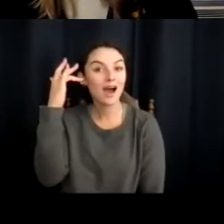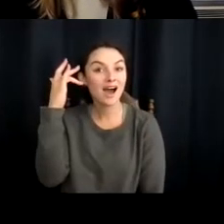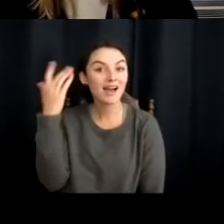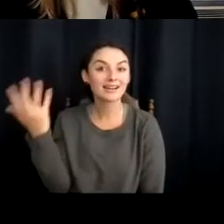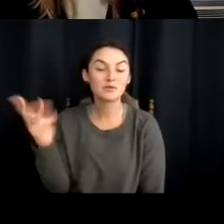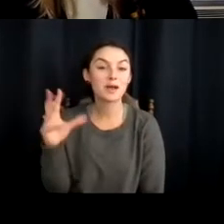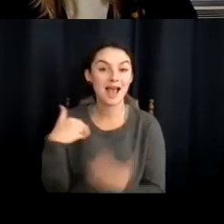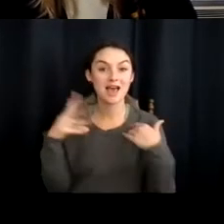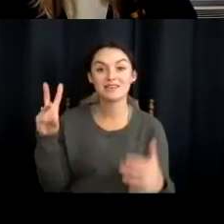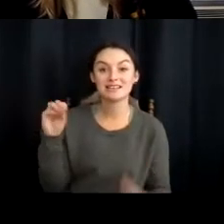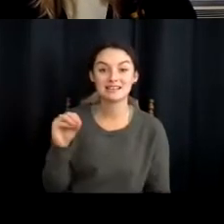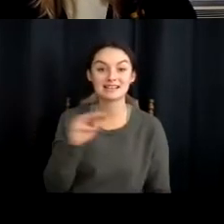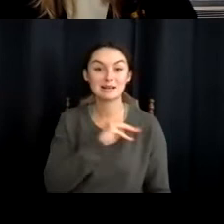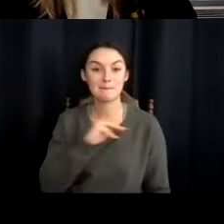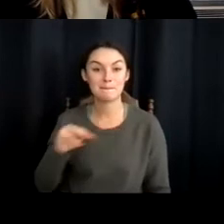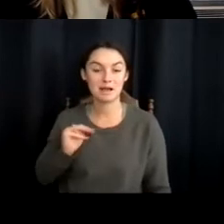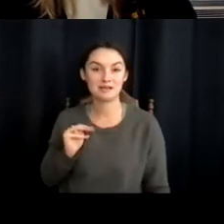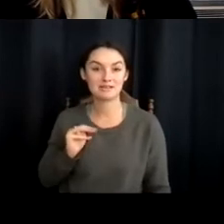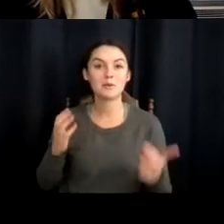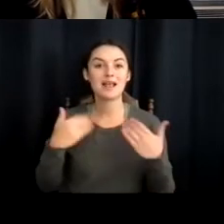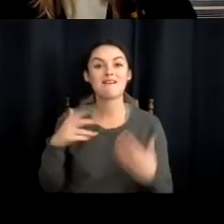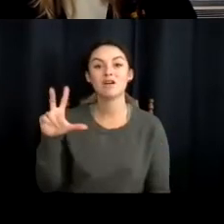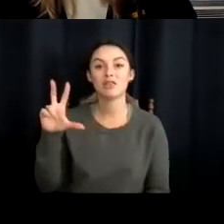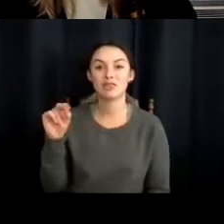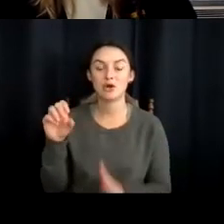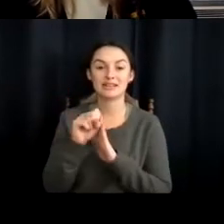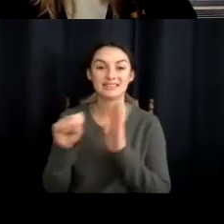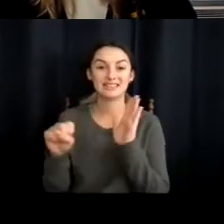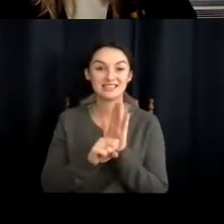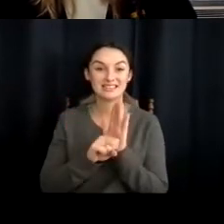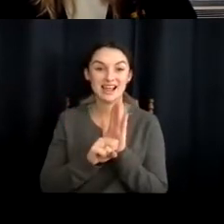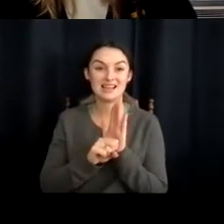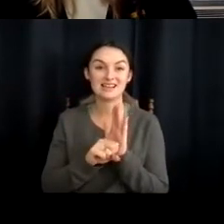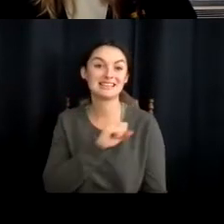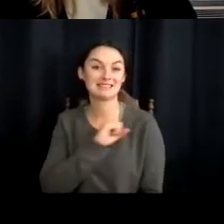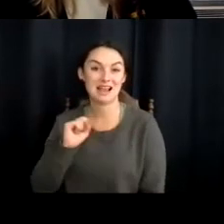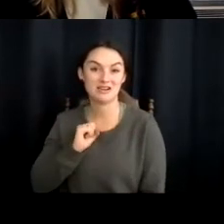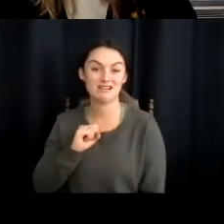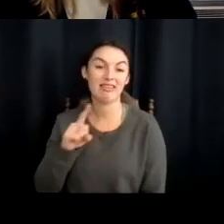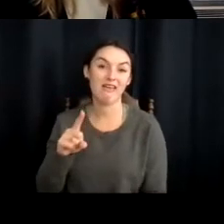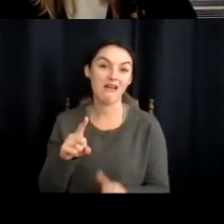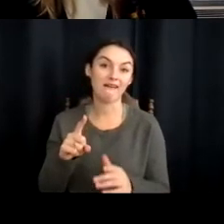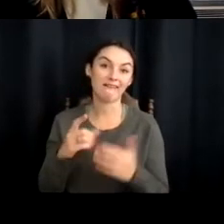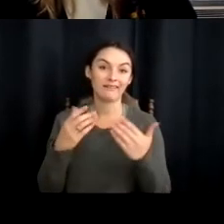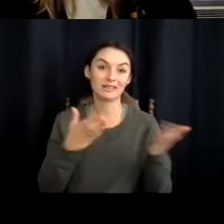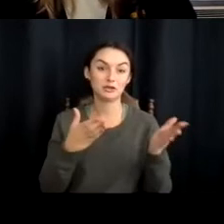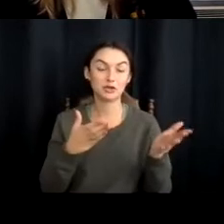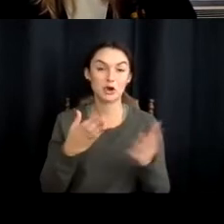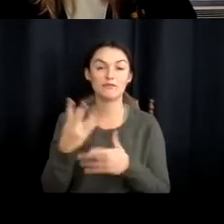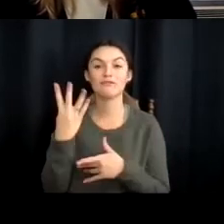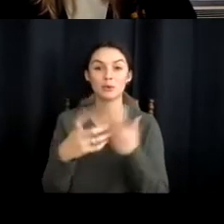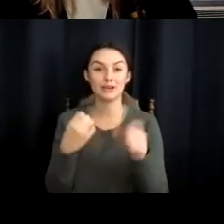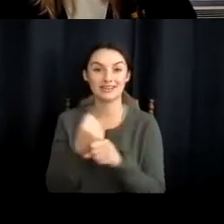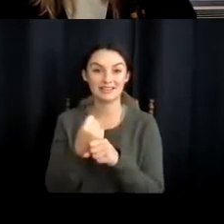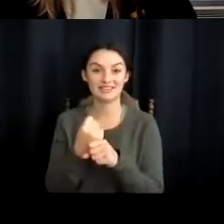60 representatives, we have 30 state senators. They serve twice as long. They serve 4 years instead of 2. Both of them have no